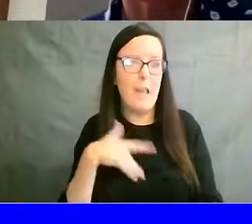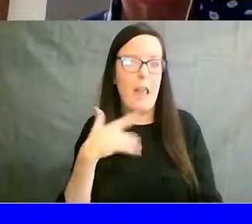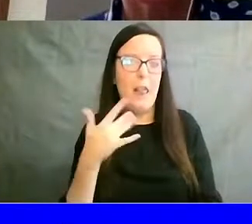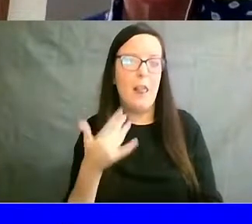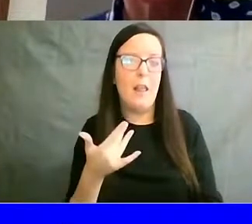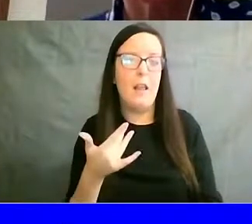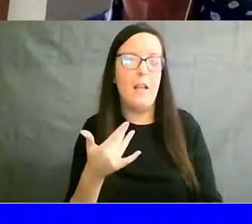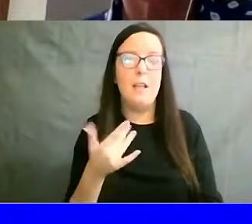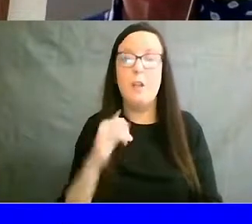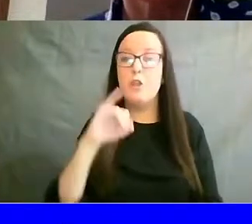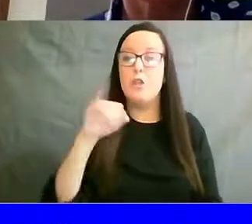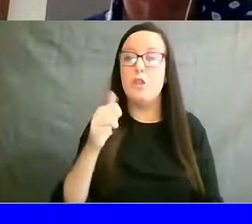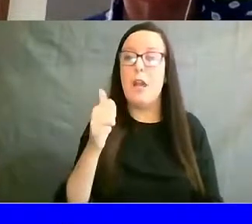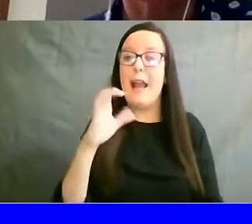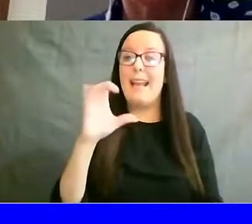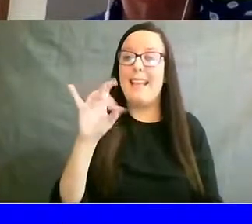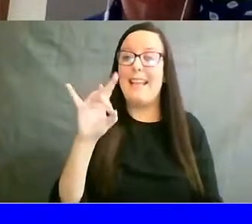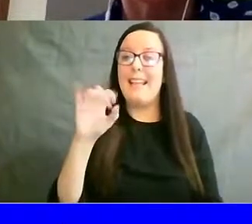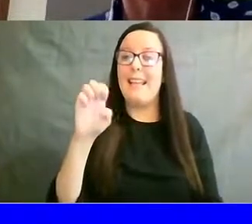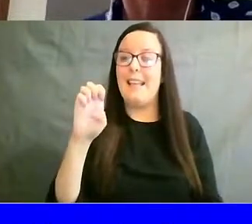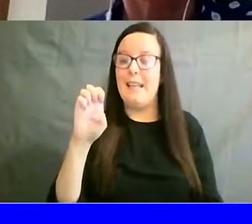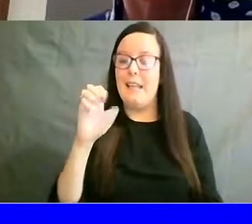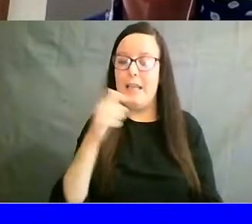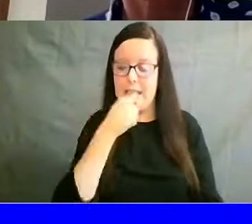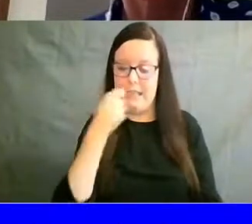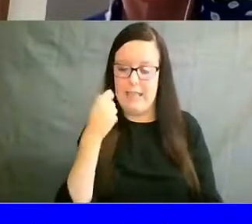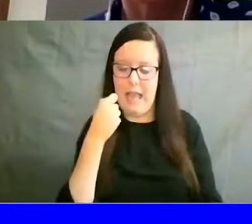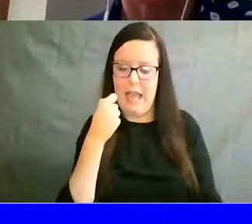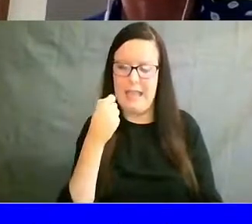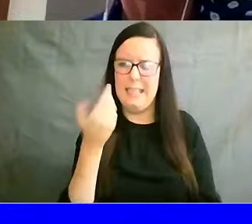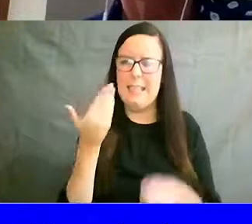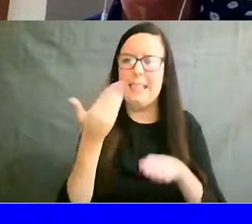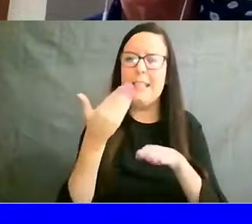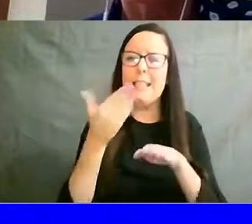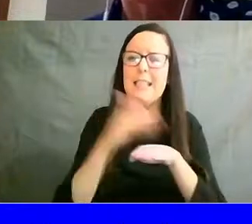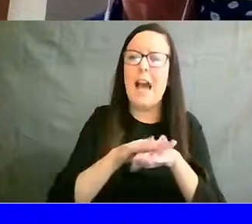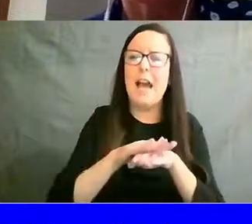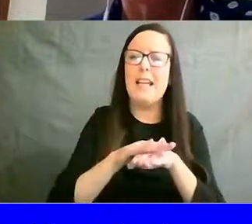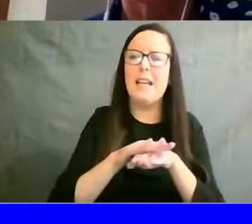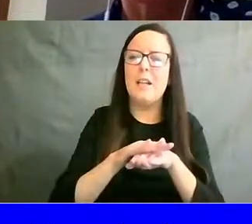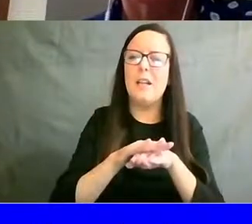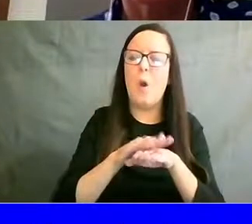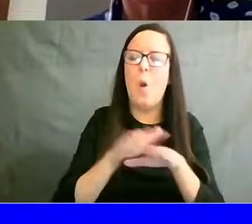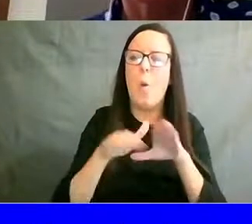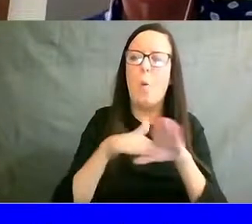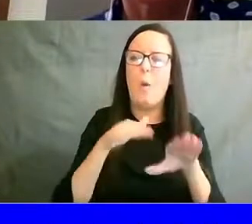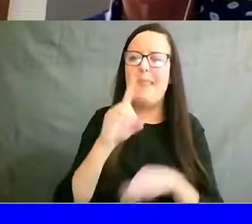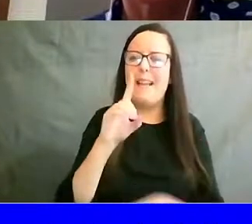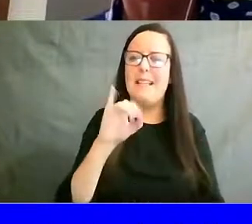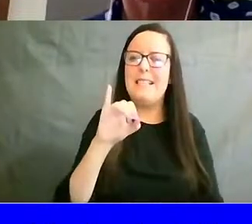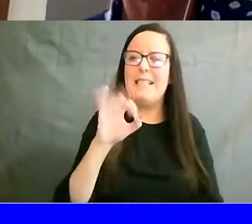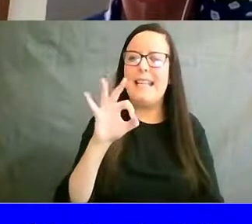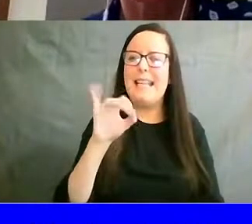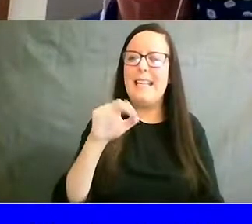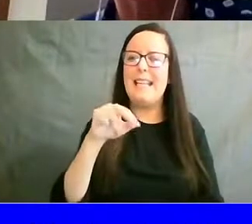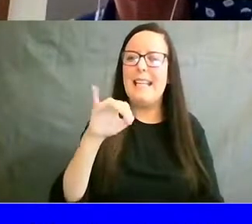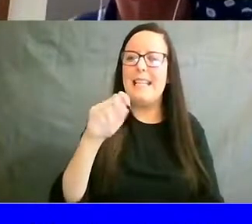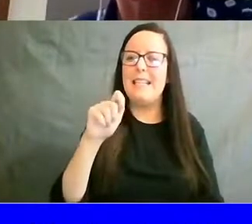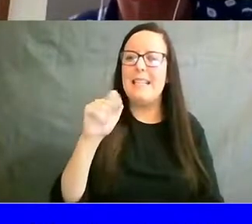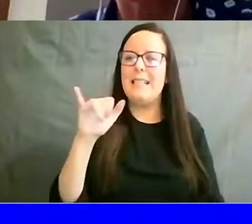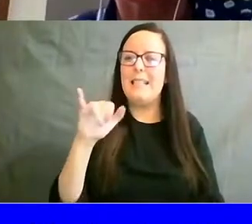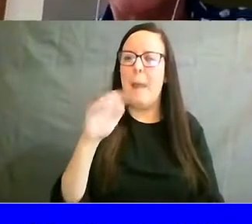has asked, a question of concern to me is around the Dying with Dignity Bill. It talks about assisted suicide, but